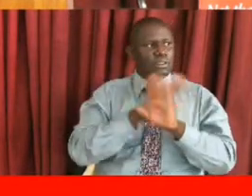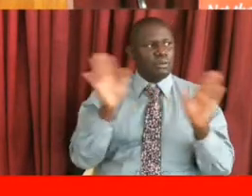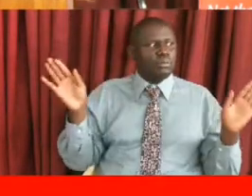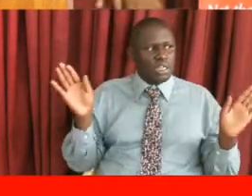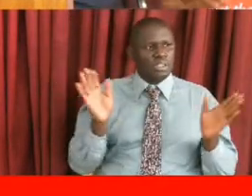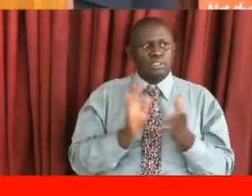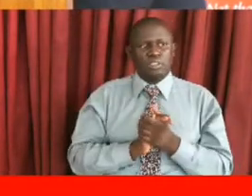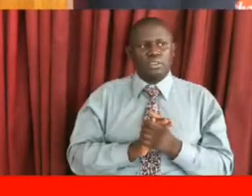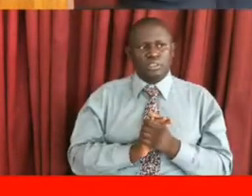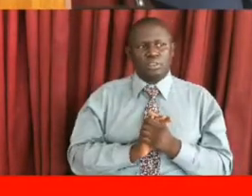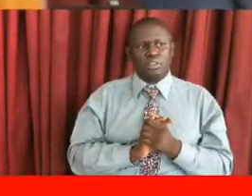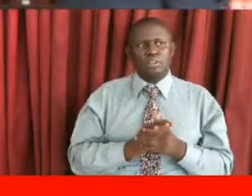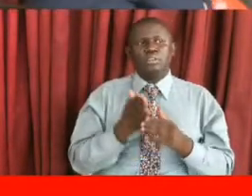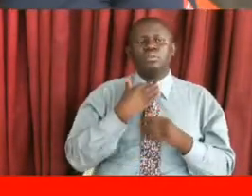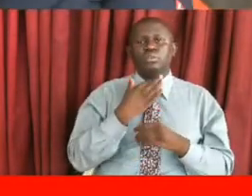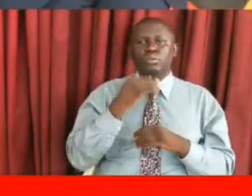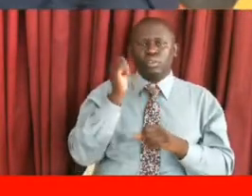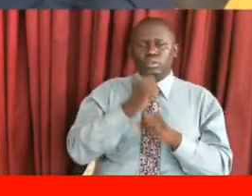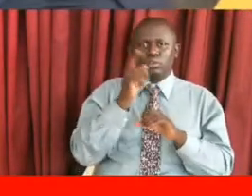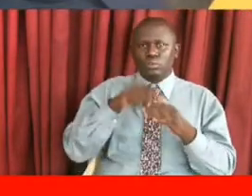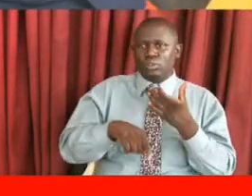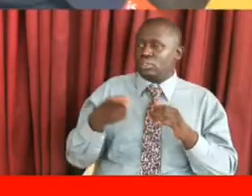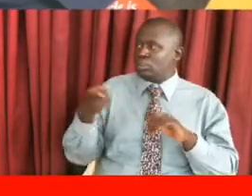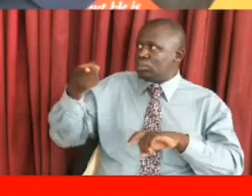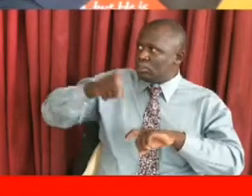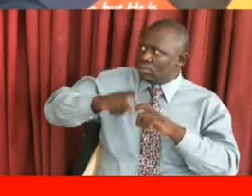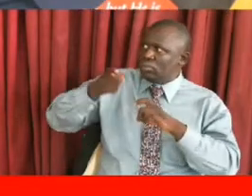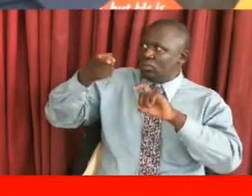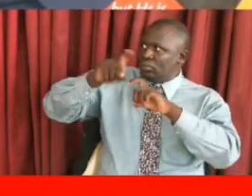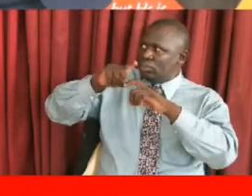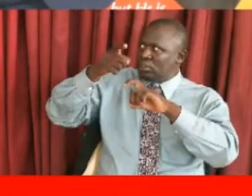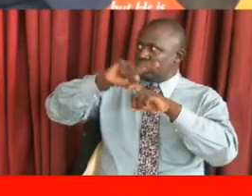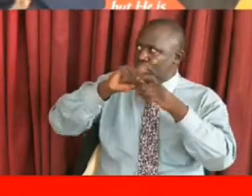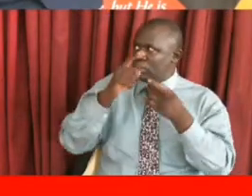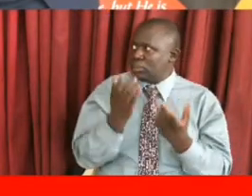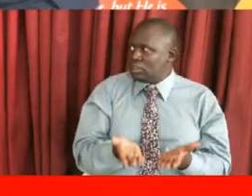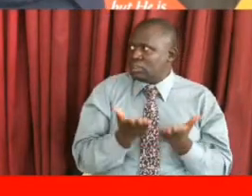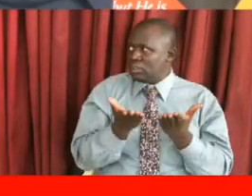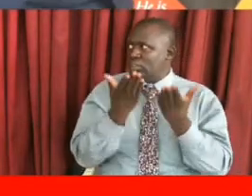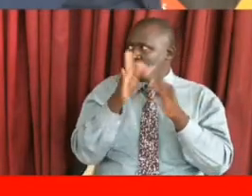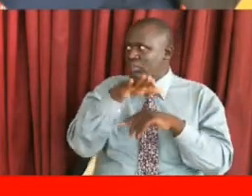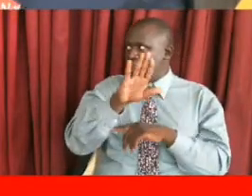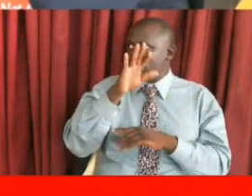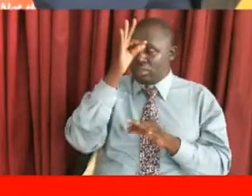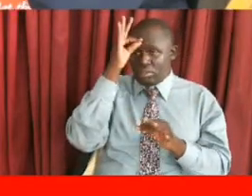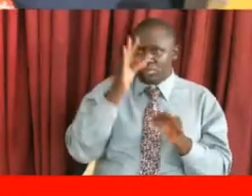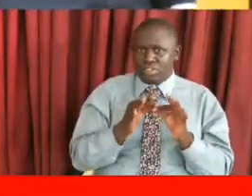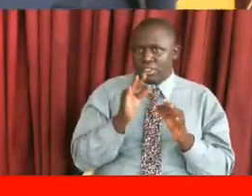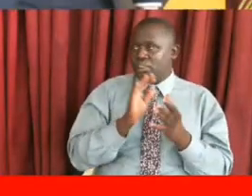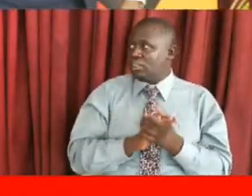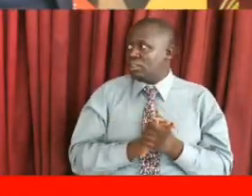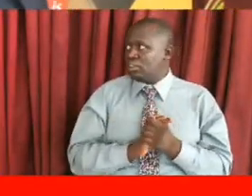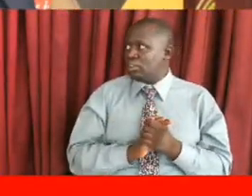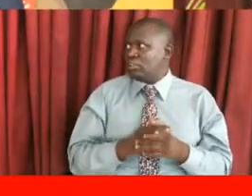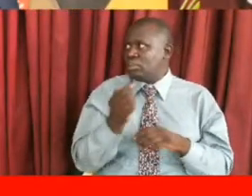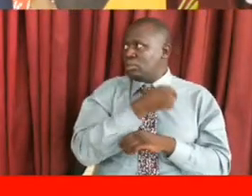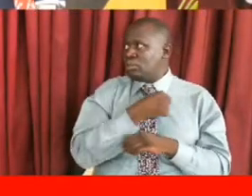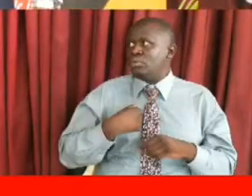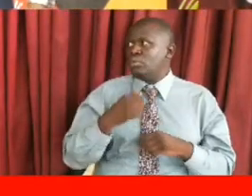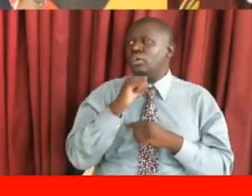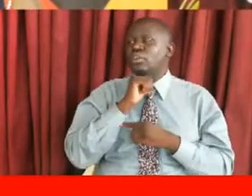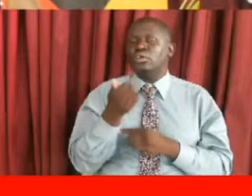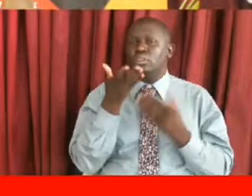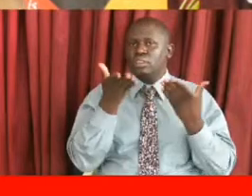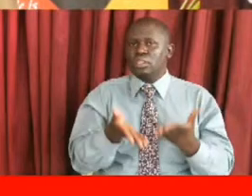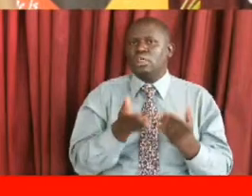presence we want to increase your faith he Believers we are not here to bring